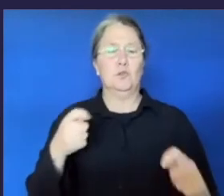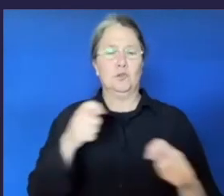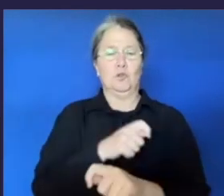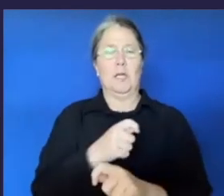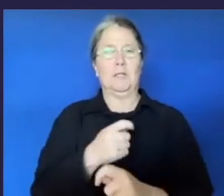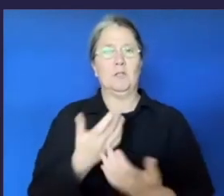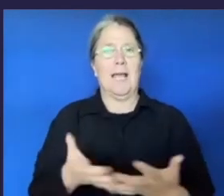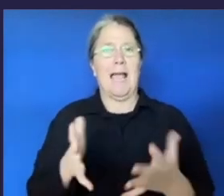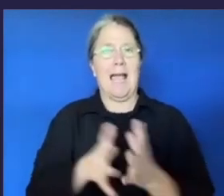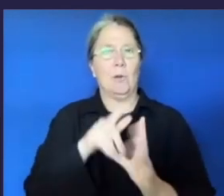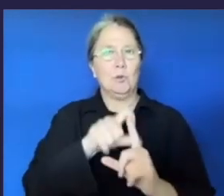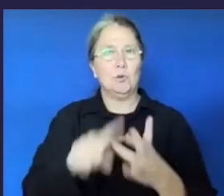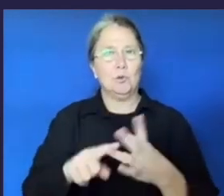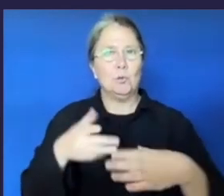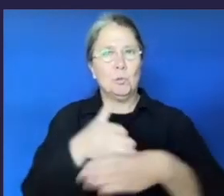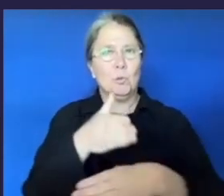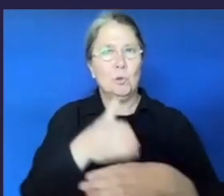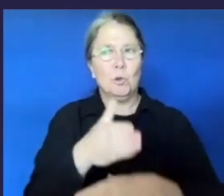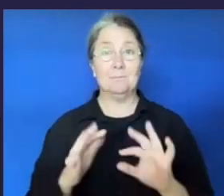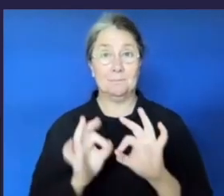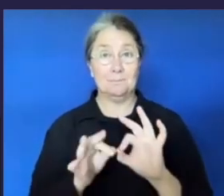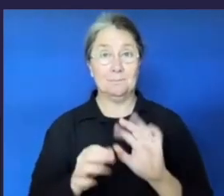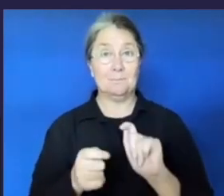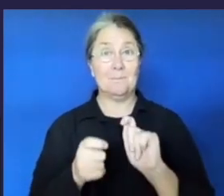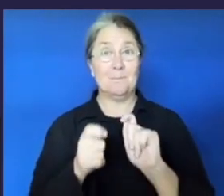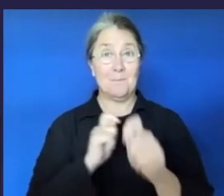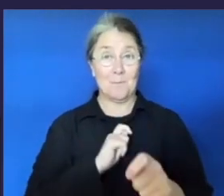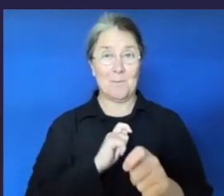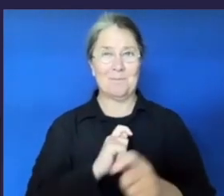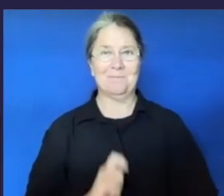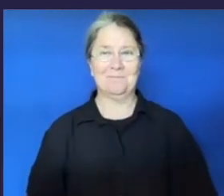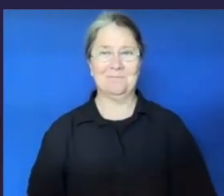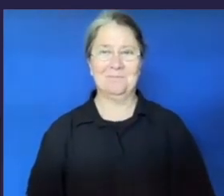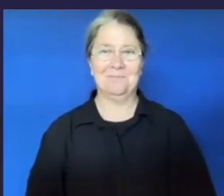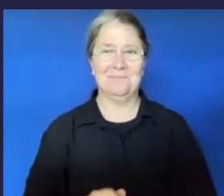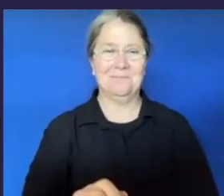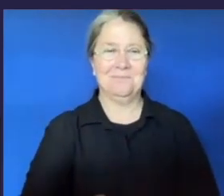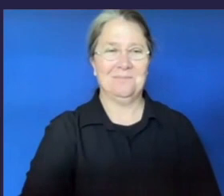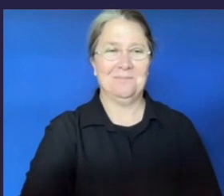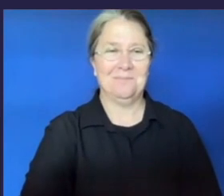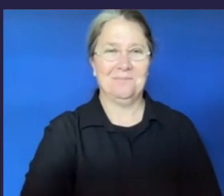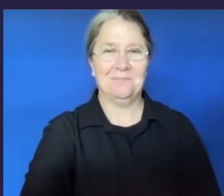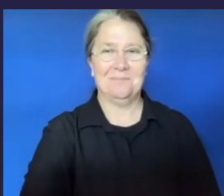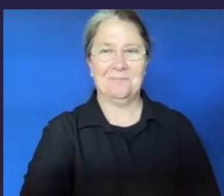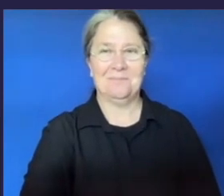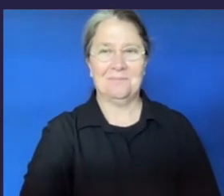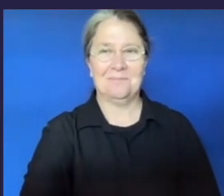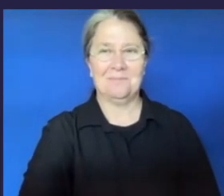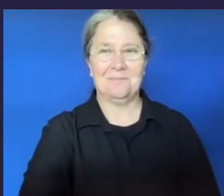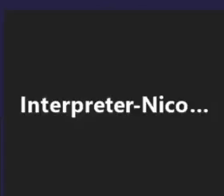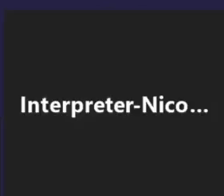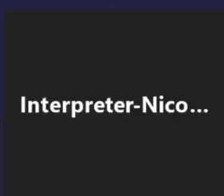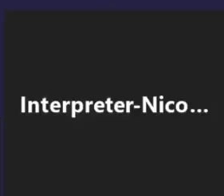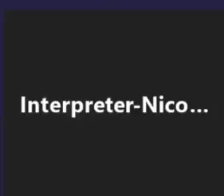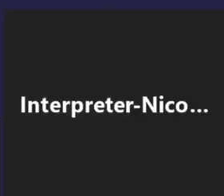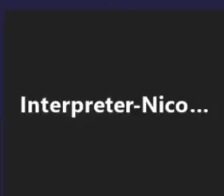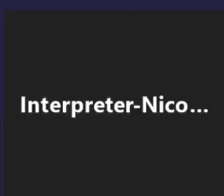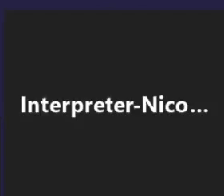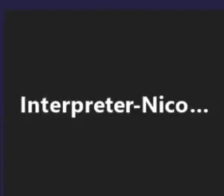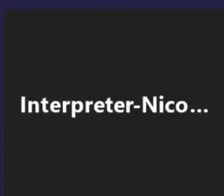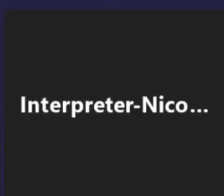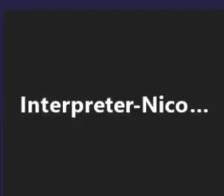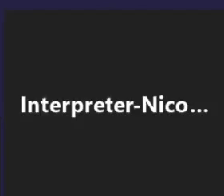high standards, don't settle. So the next point is around creating networks. So we've got an image here of